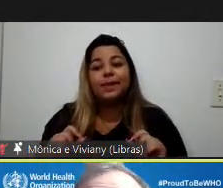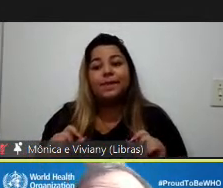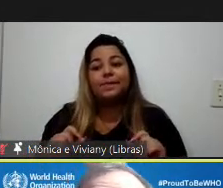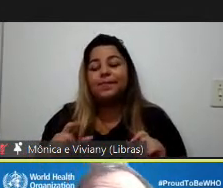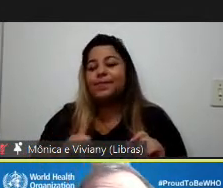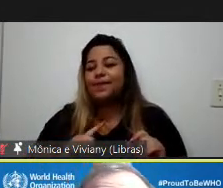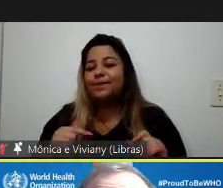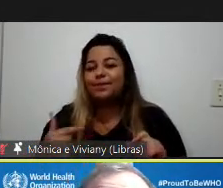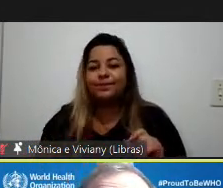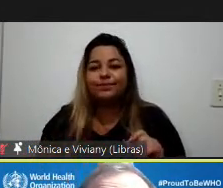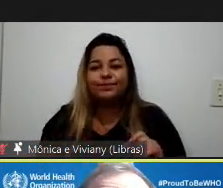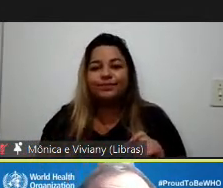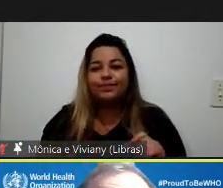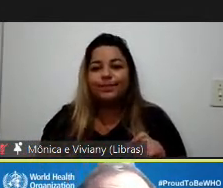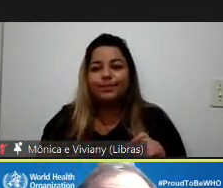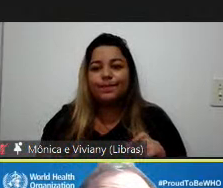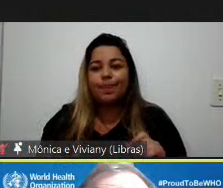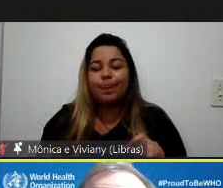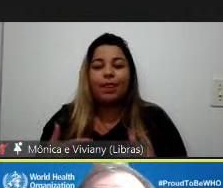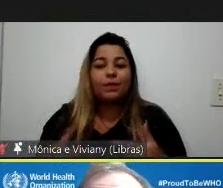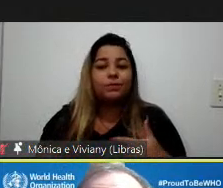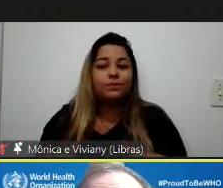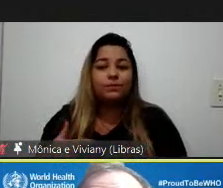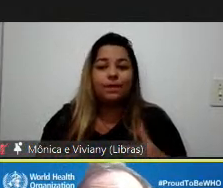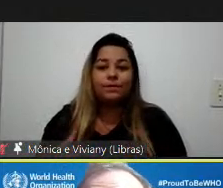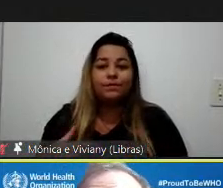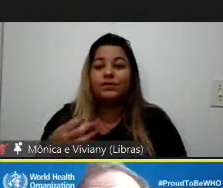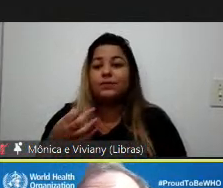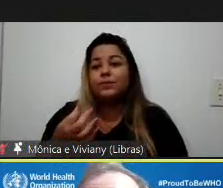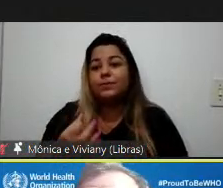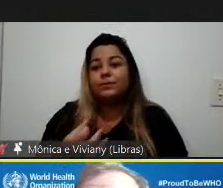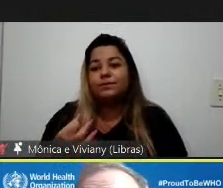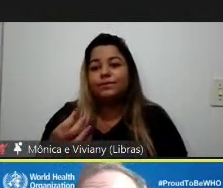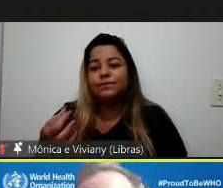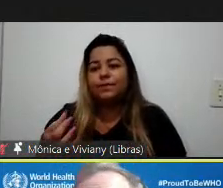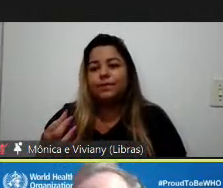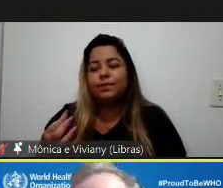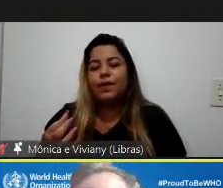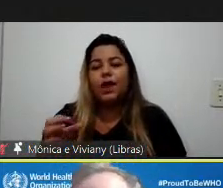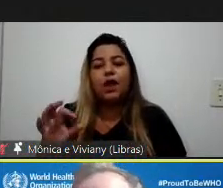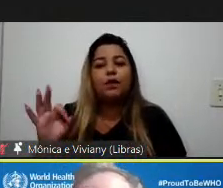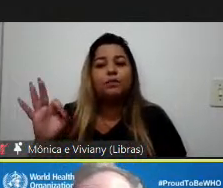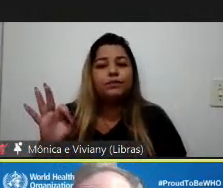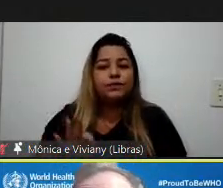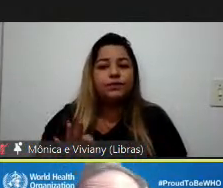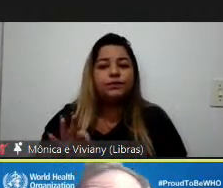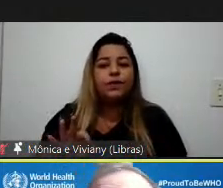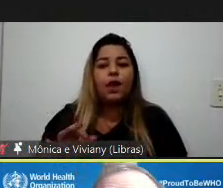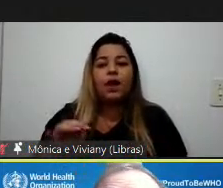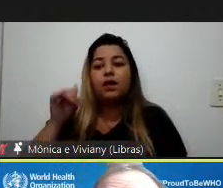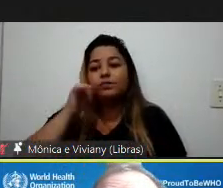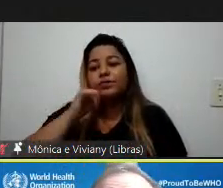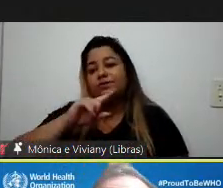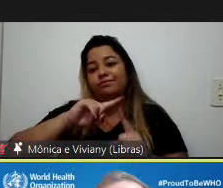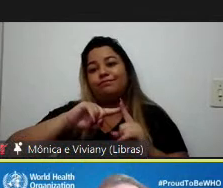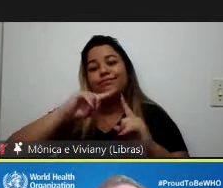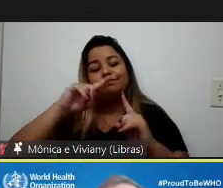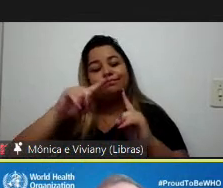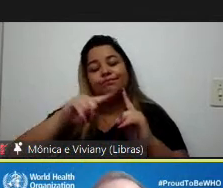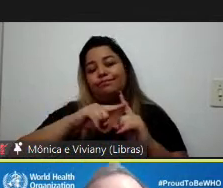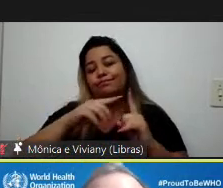still 66.6%. So about 2/3 of the women do receive this kind of services, but only